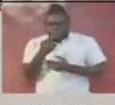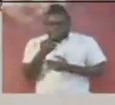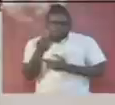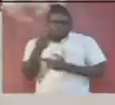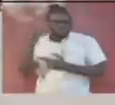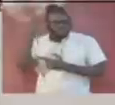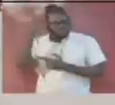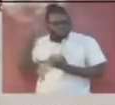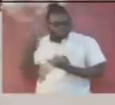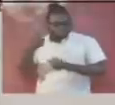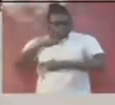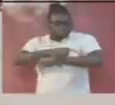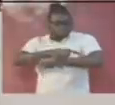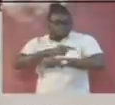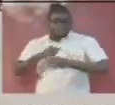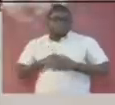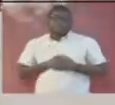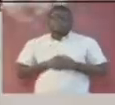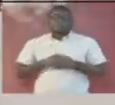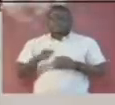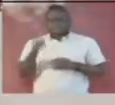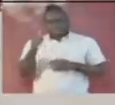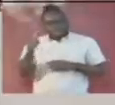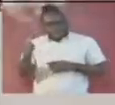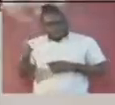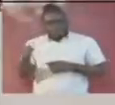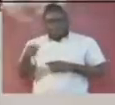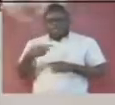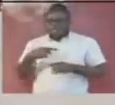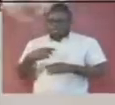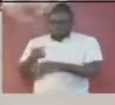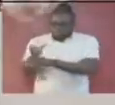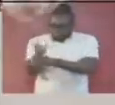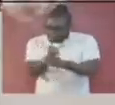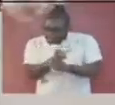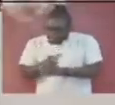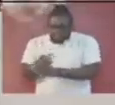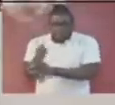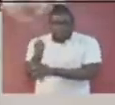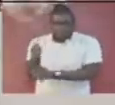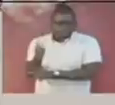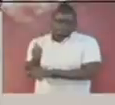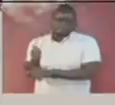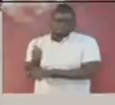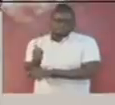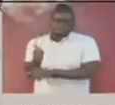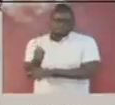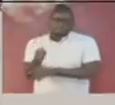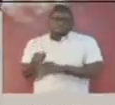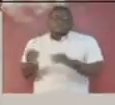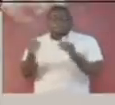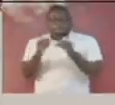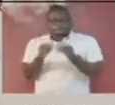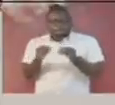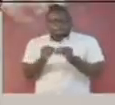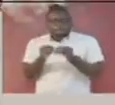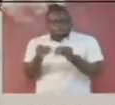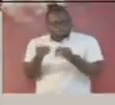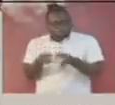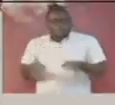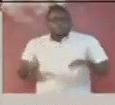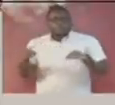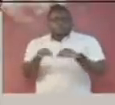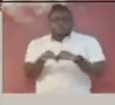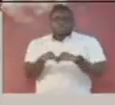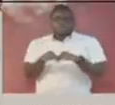Self-care, self-care, self-care, and even to the children, self-care. That's the most important thing. We